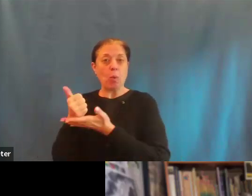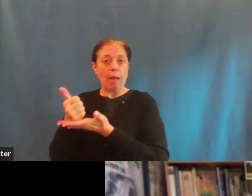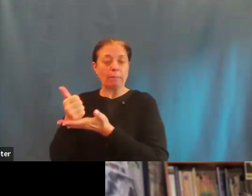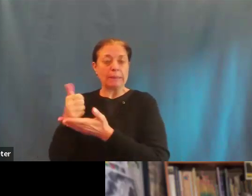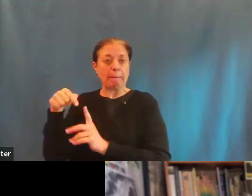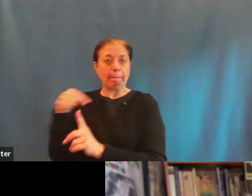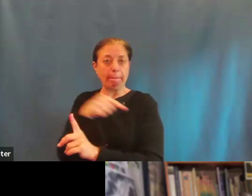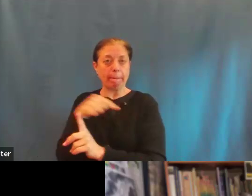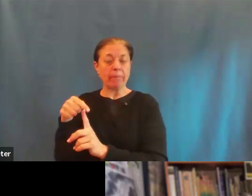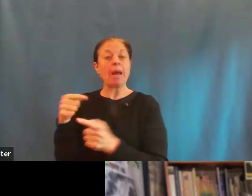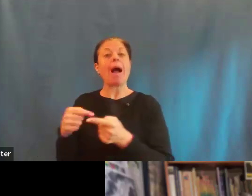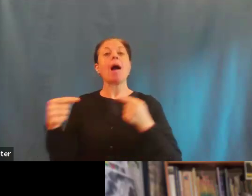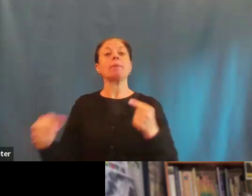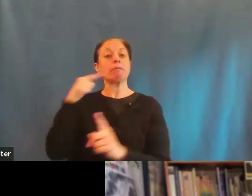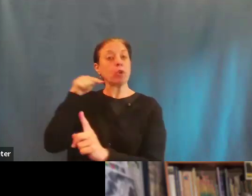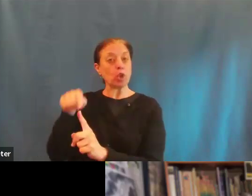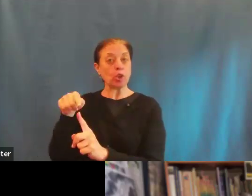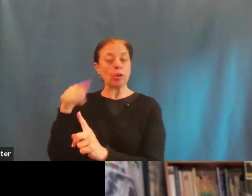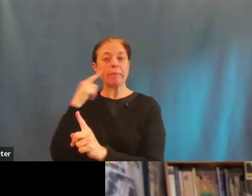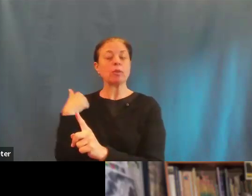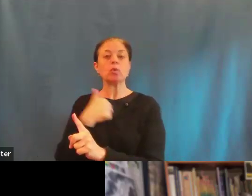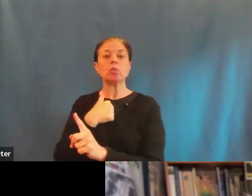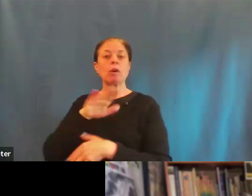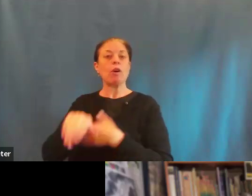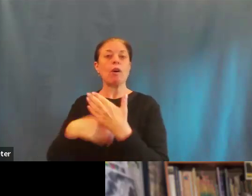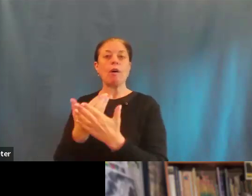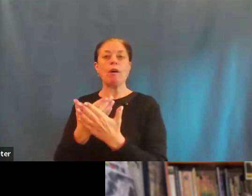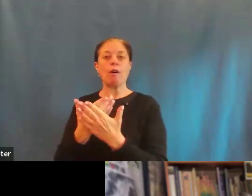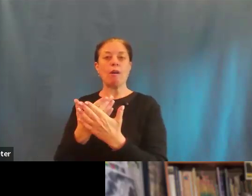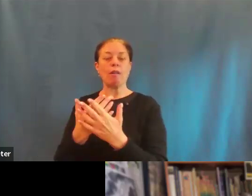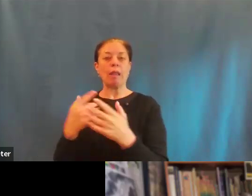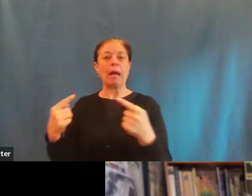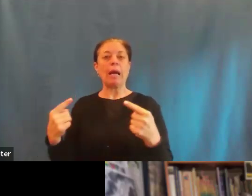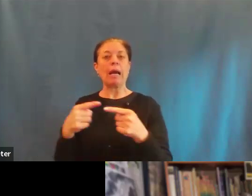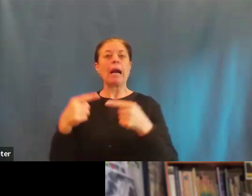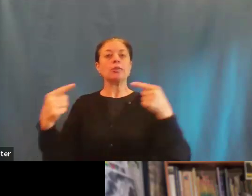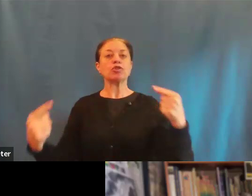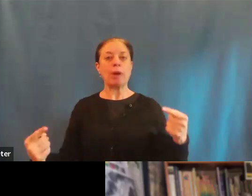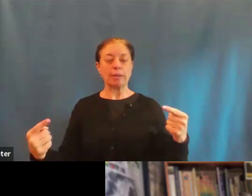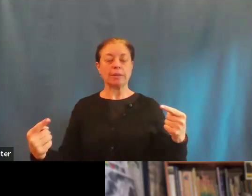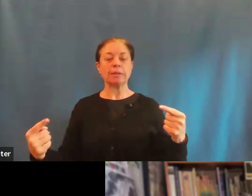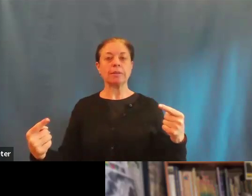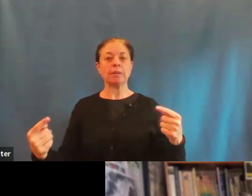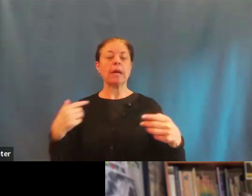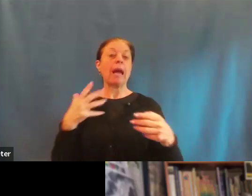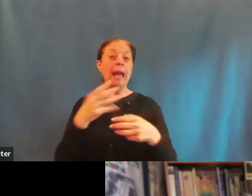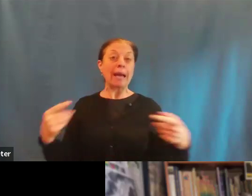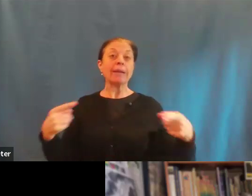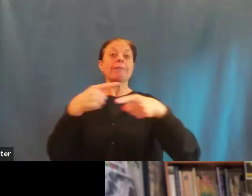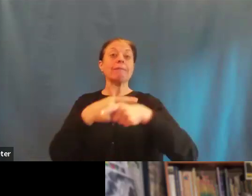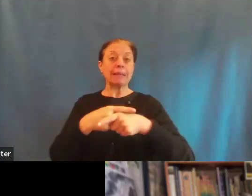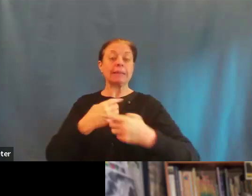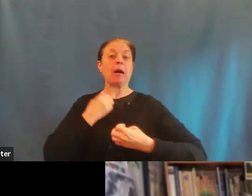um, it's the opposite for her, because we're all a study of contrasts, and we all have conflicting